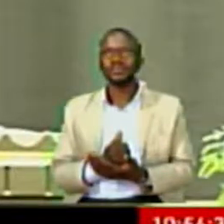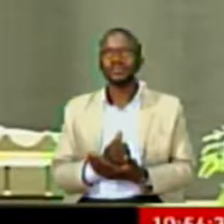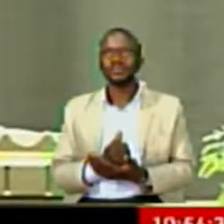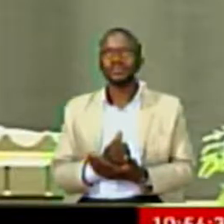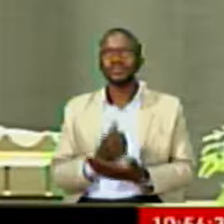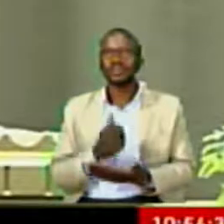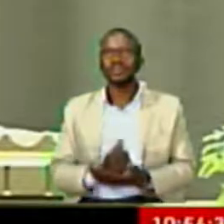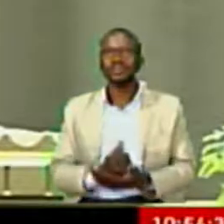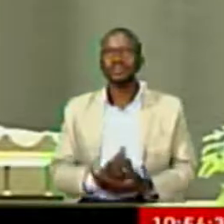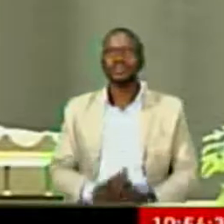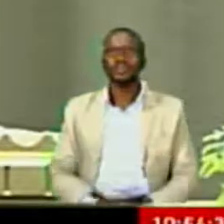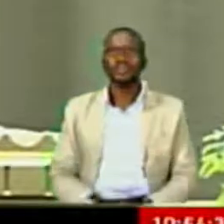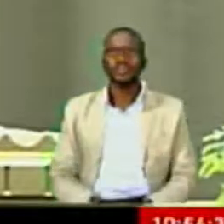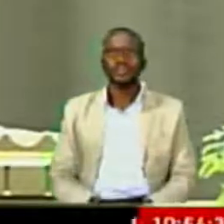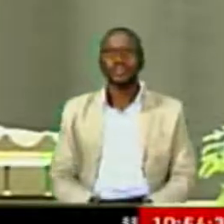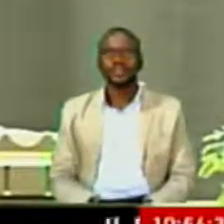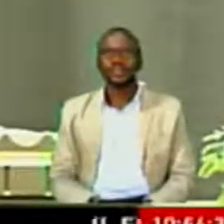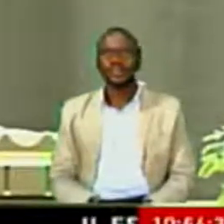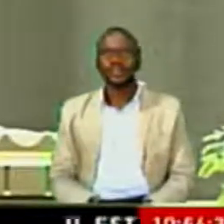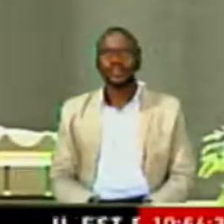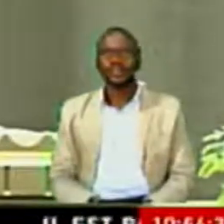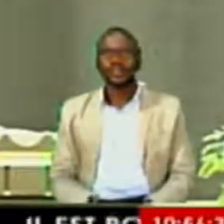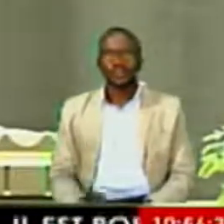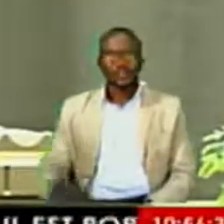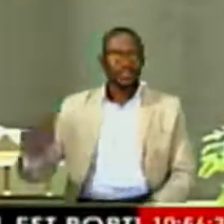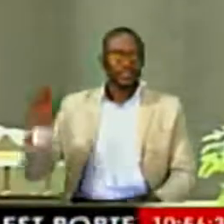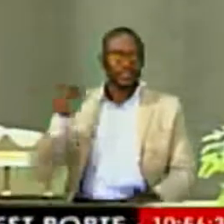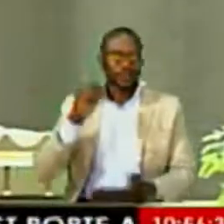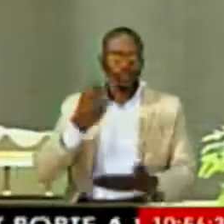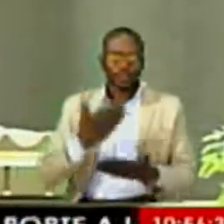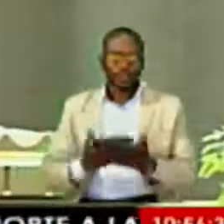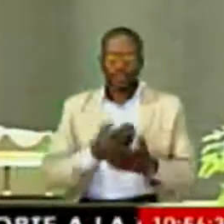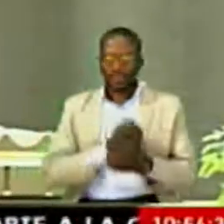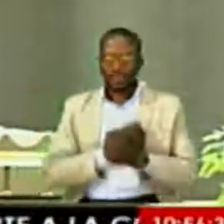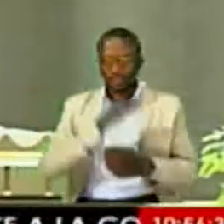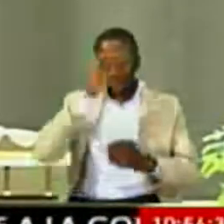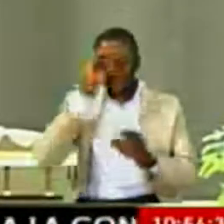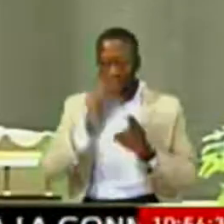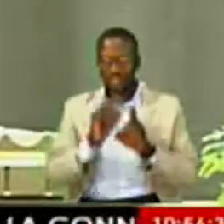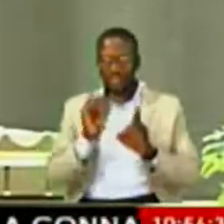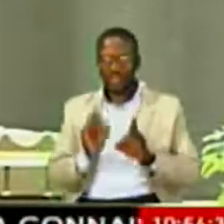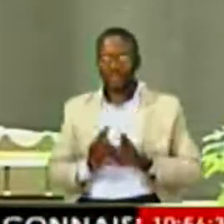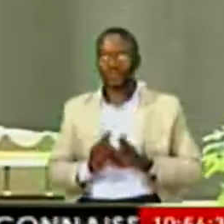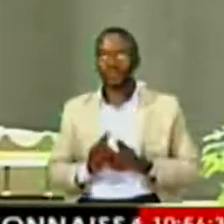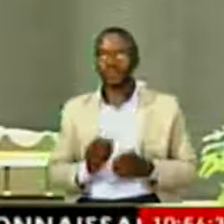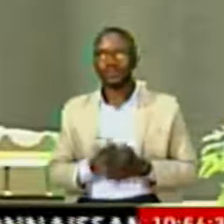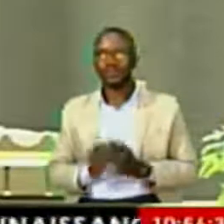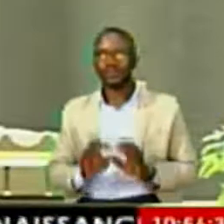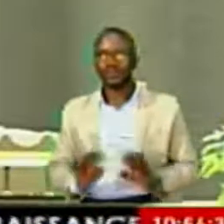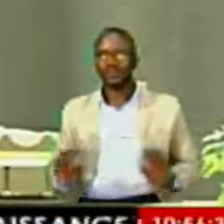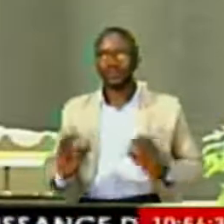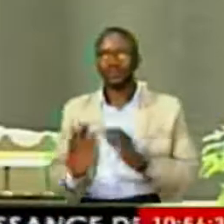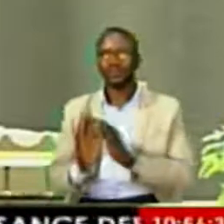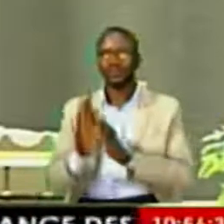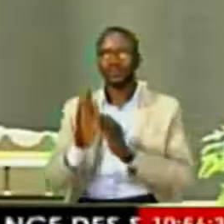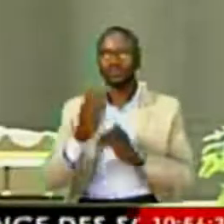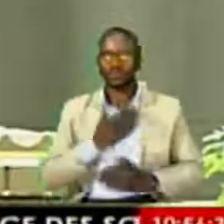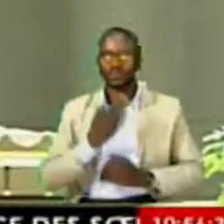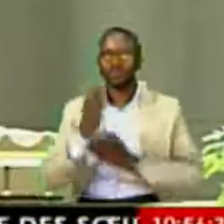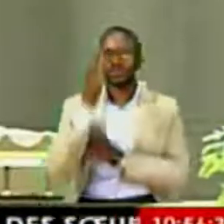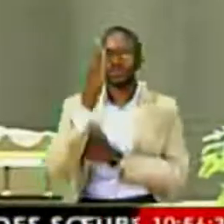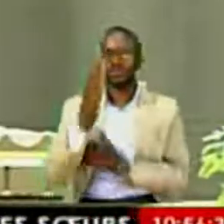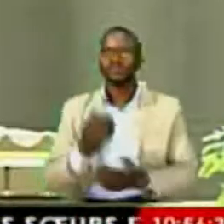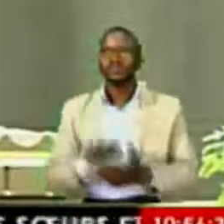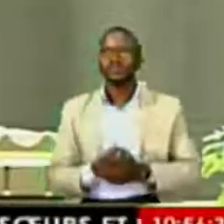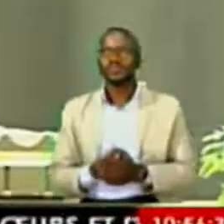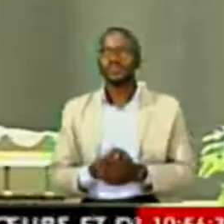Amen. Amen. Écoutez bien, mes frères. Listen, beloved brothers. Oh mon Dieu. Oh my God.